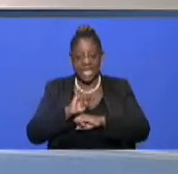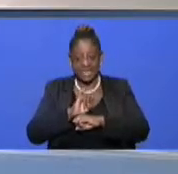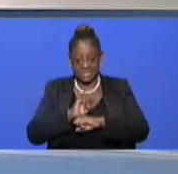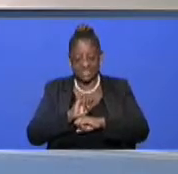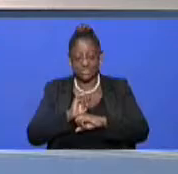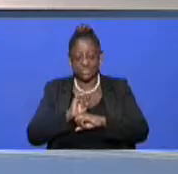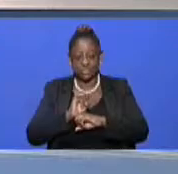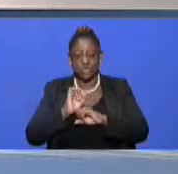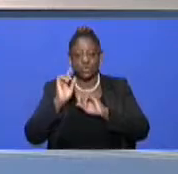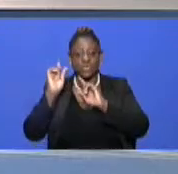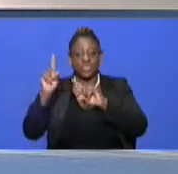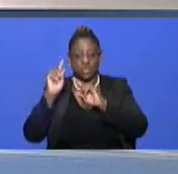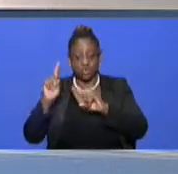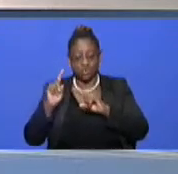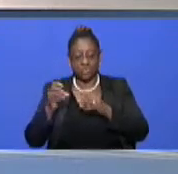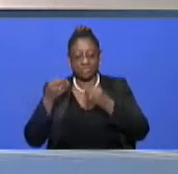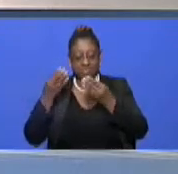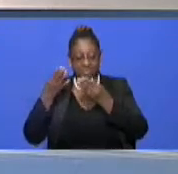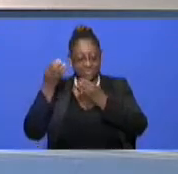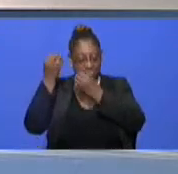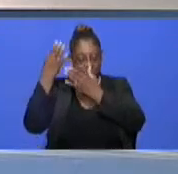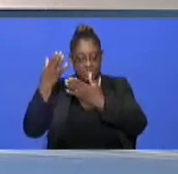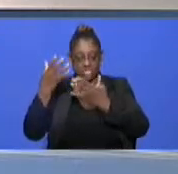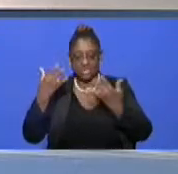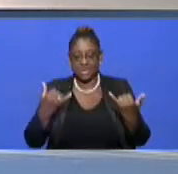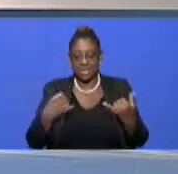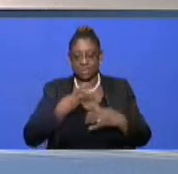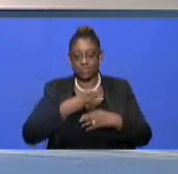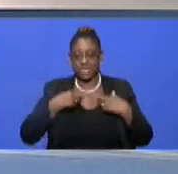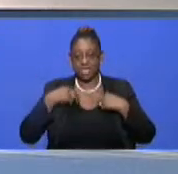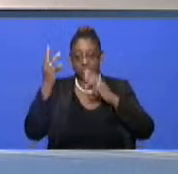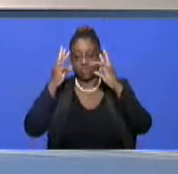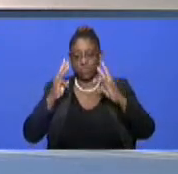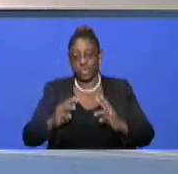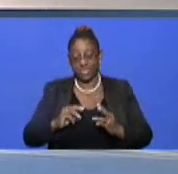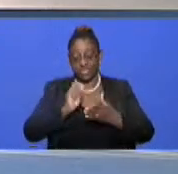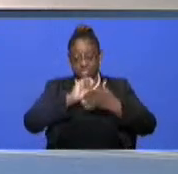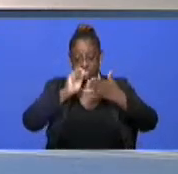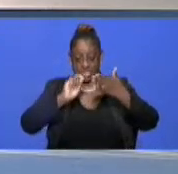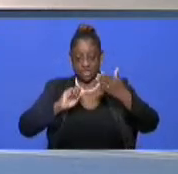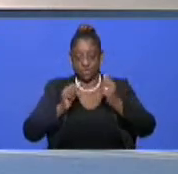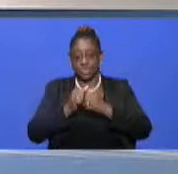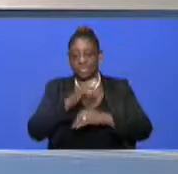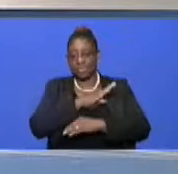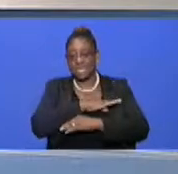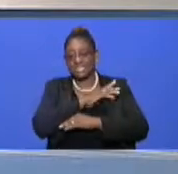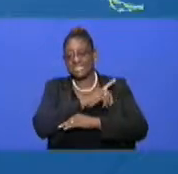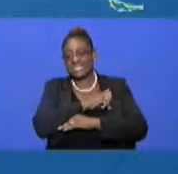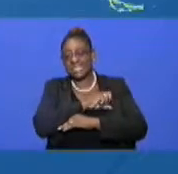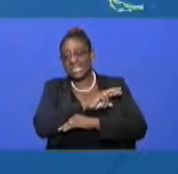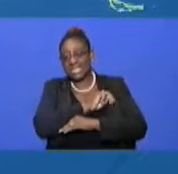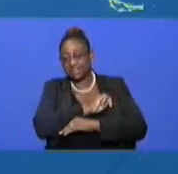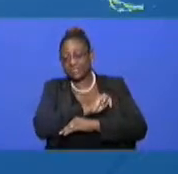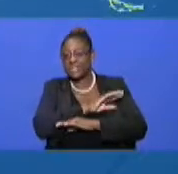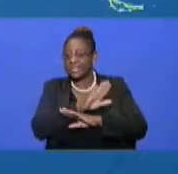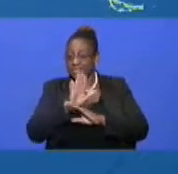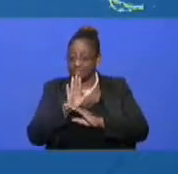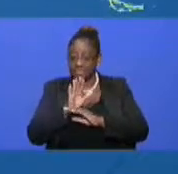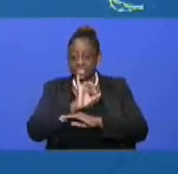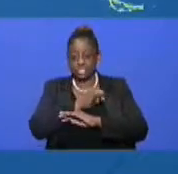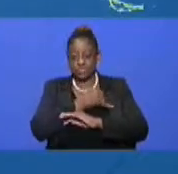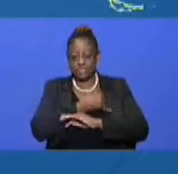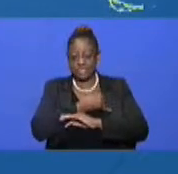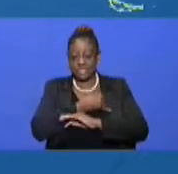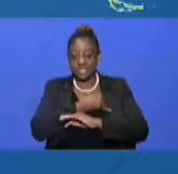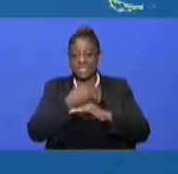It's time now for a check on Family Island weather with Chief Meteorologist Basil Dean. Good evening, Basil. Good evening, Jimenita.